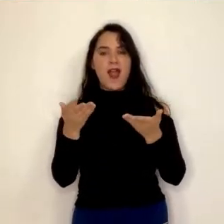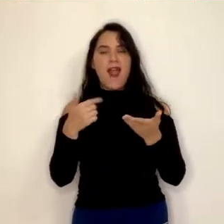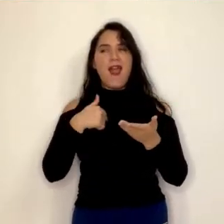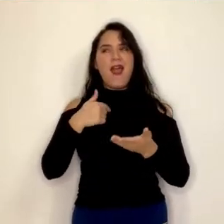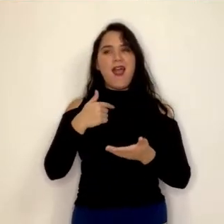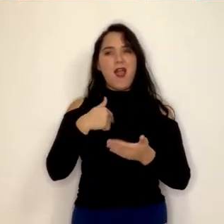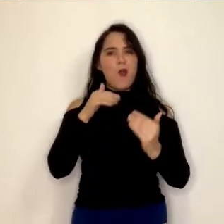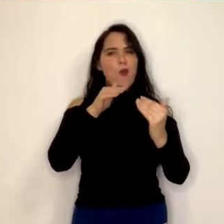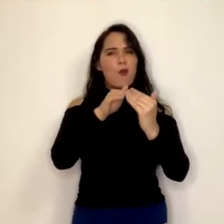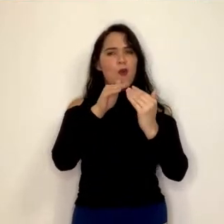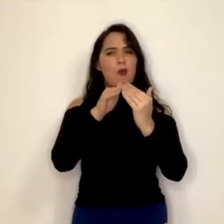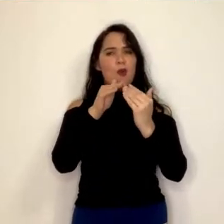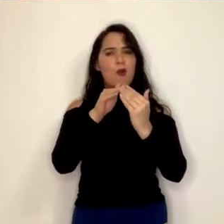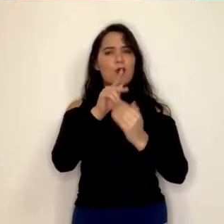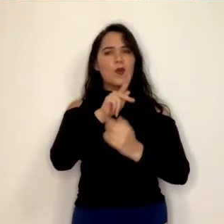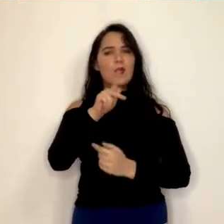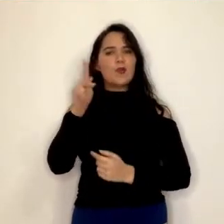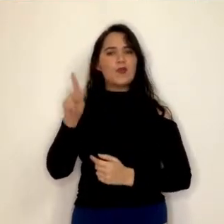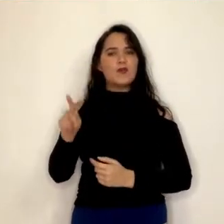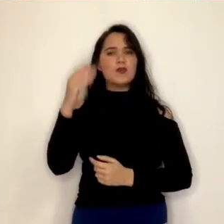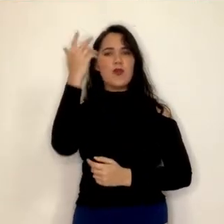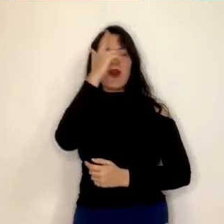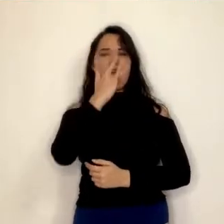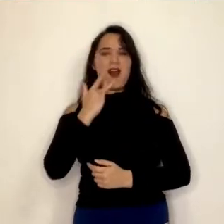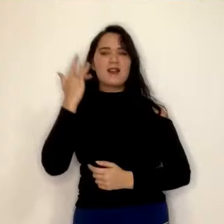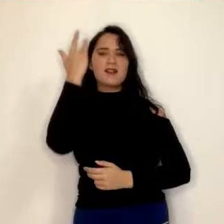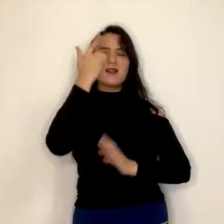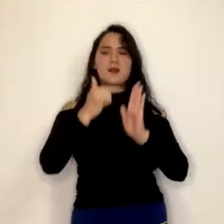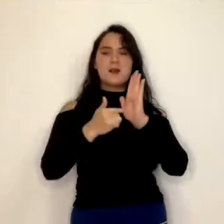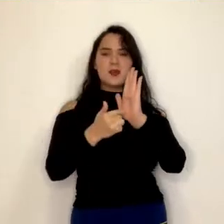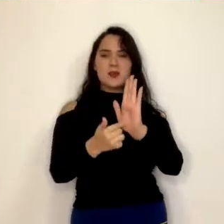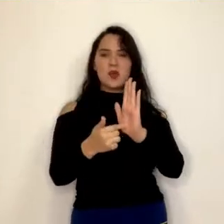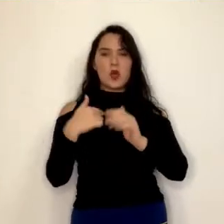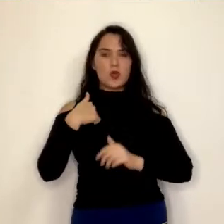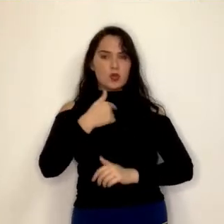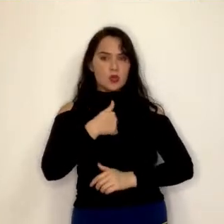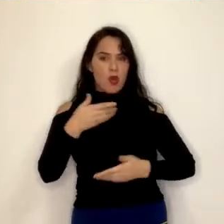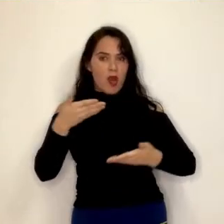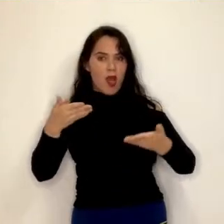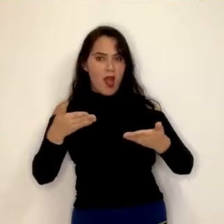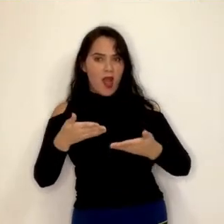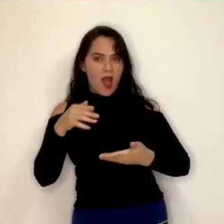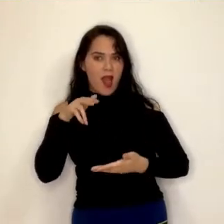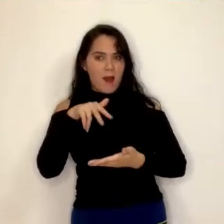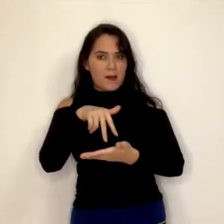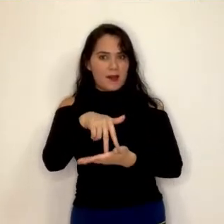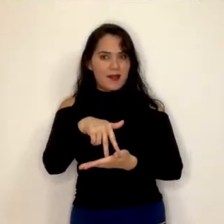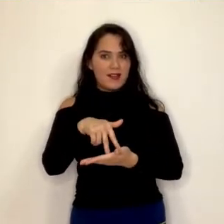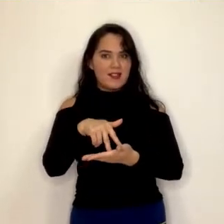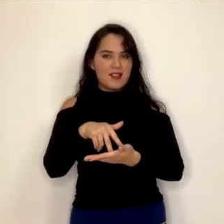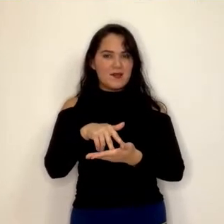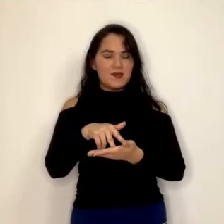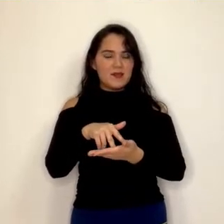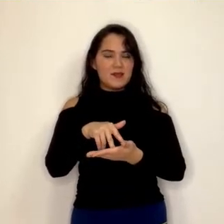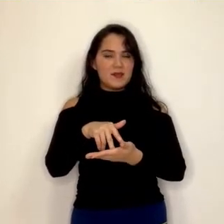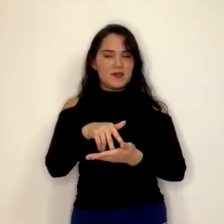how to. I am in full agreement with what Professor Haddad has stated. We are not